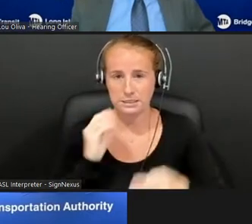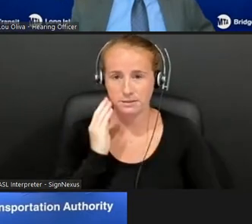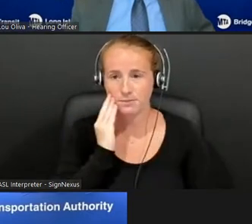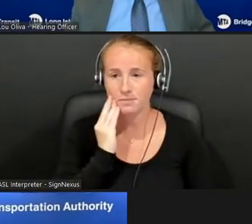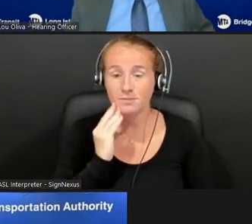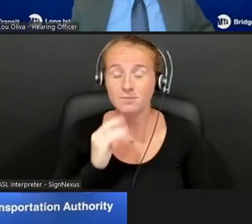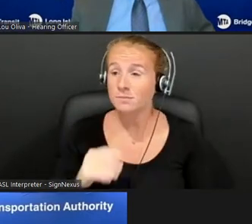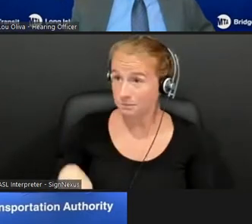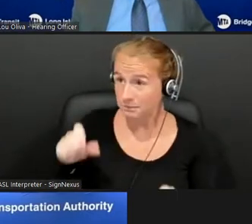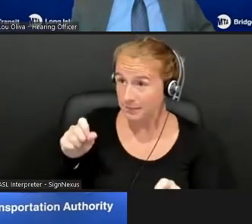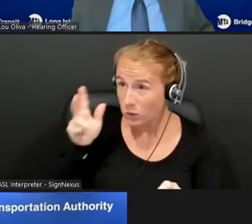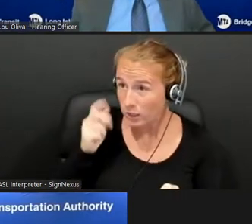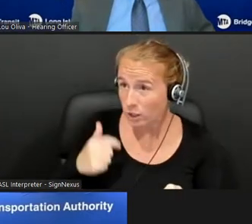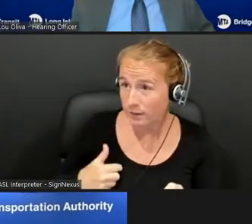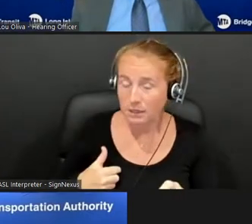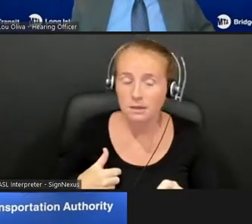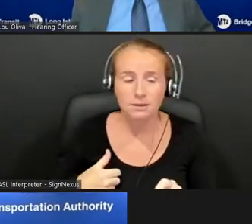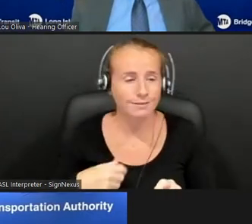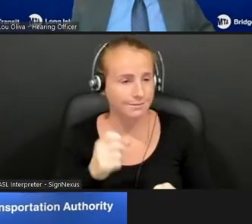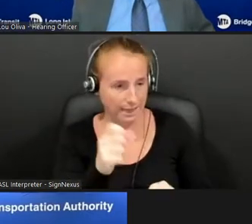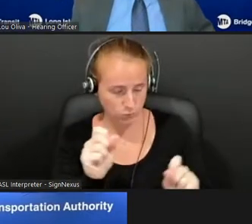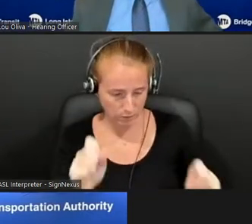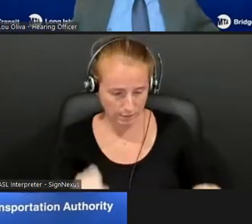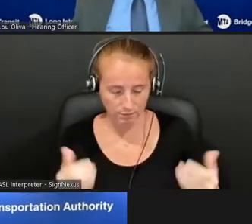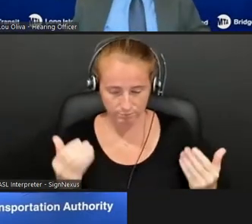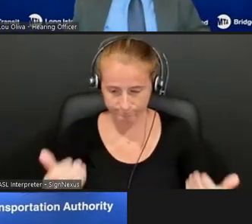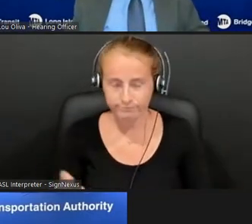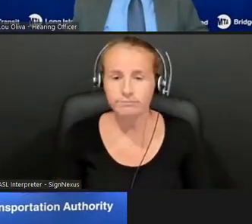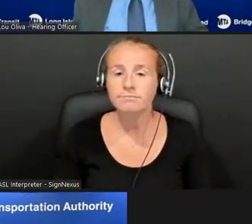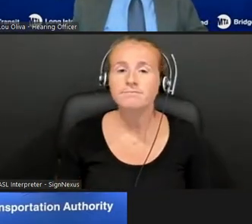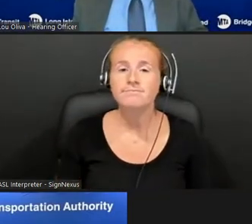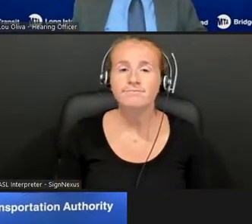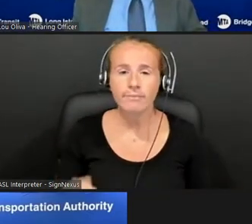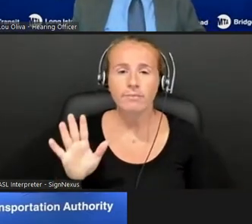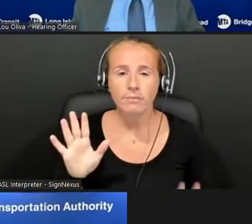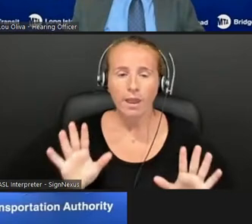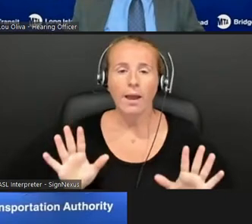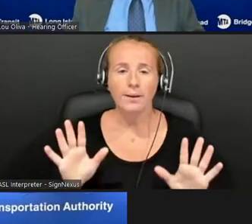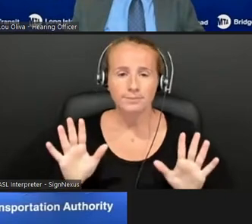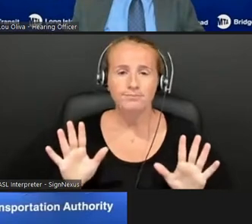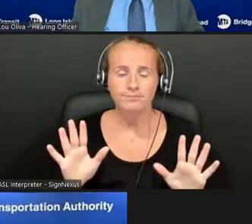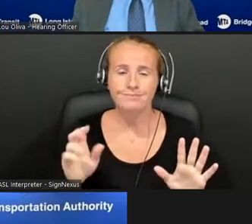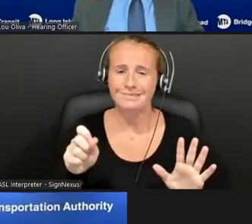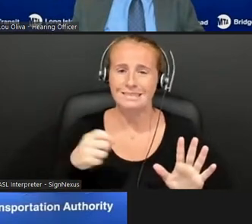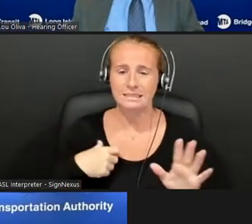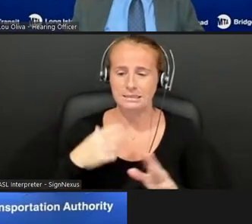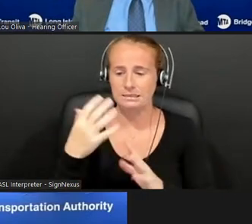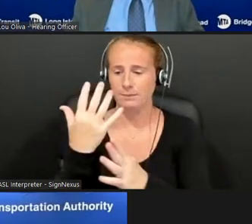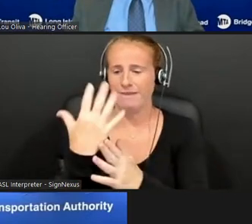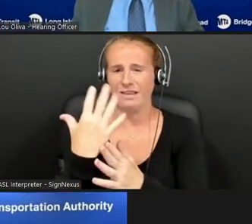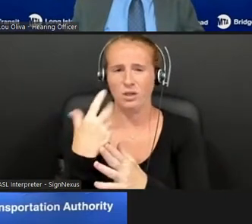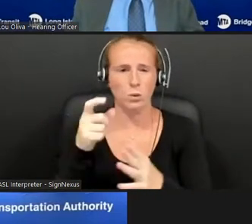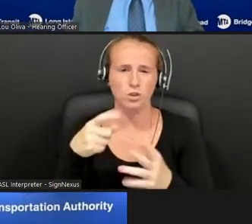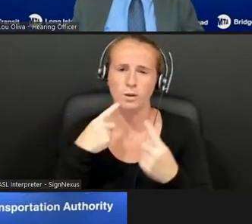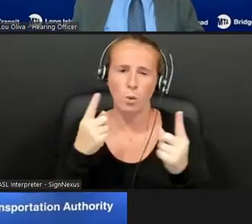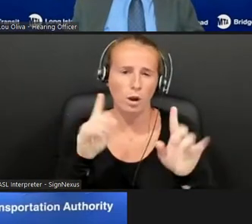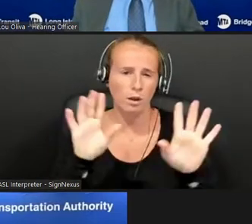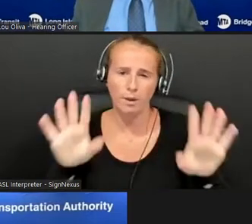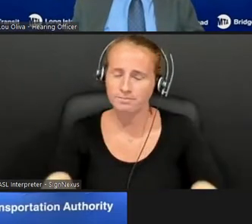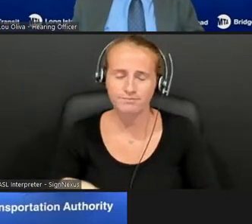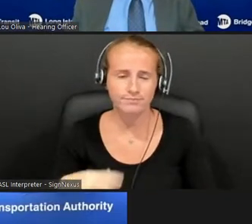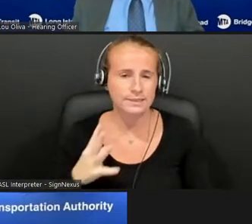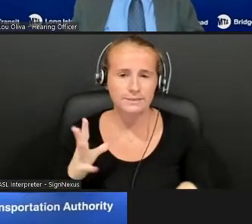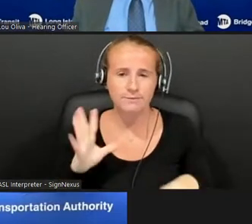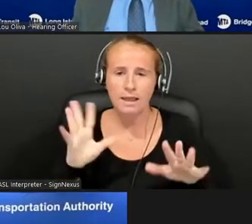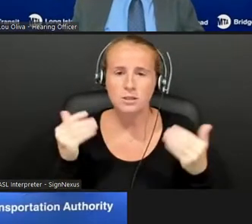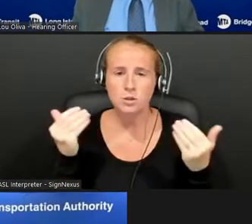can you hear me yes we can um yeah my video should be working but okay we'll start